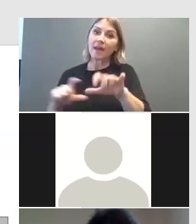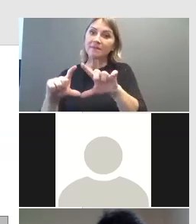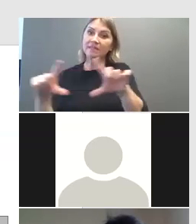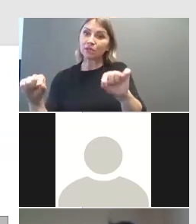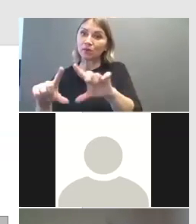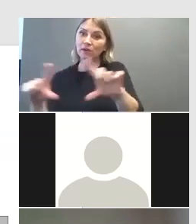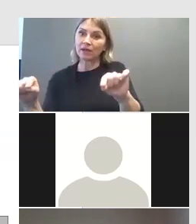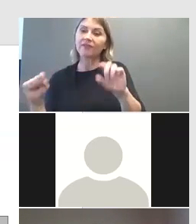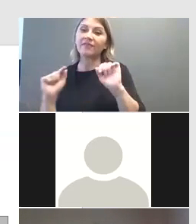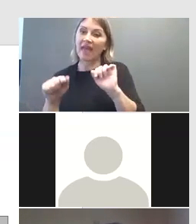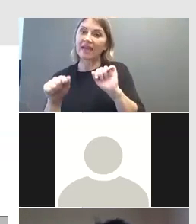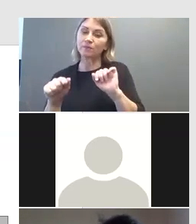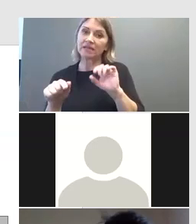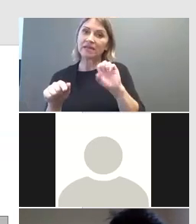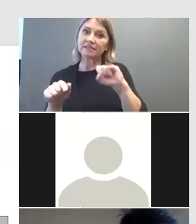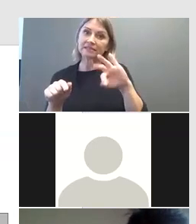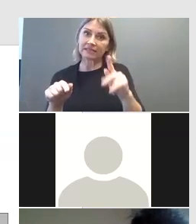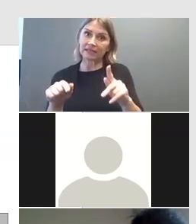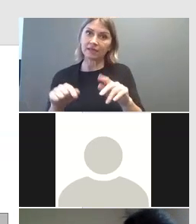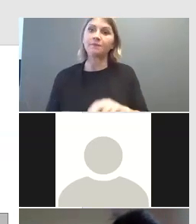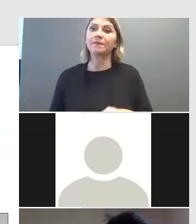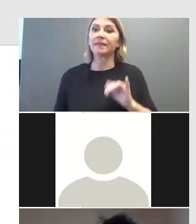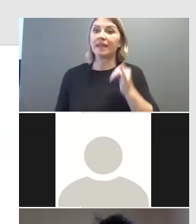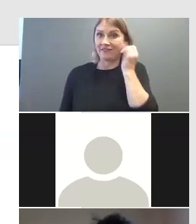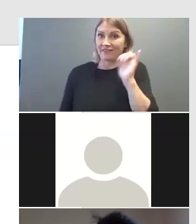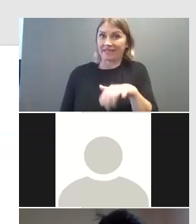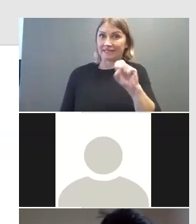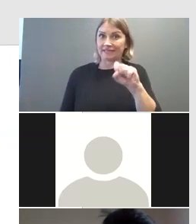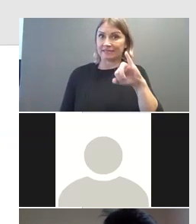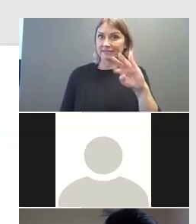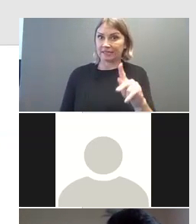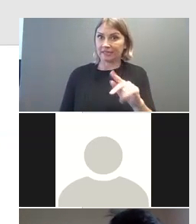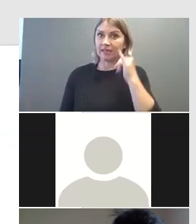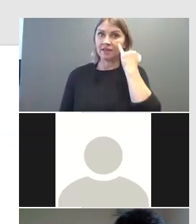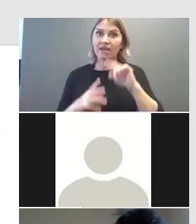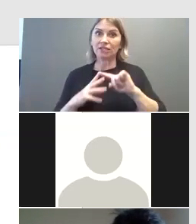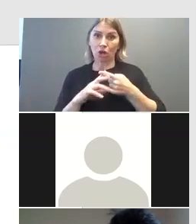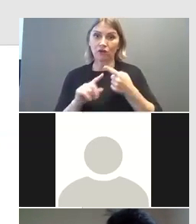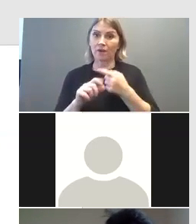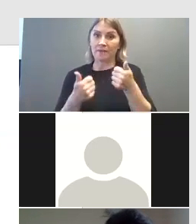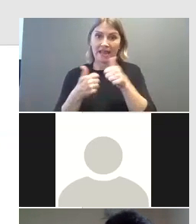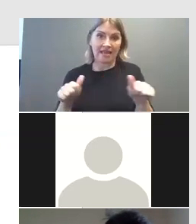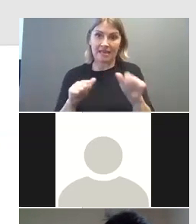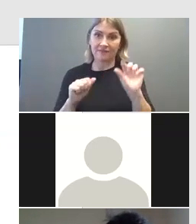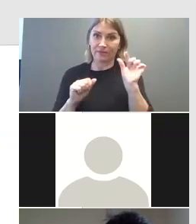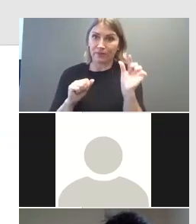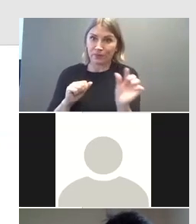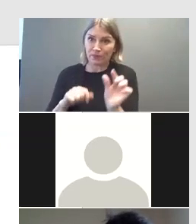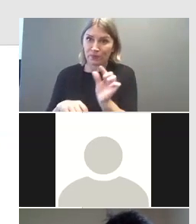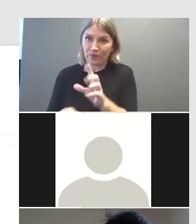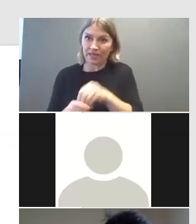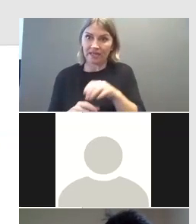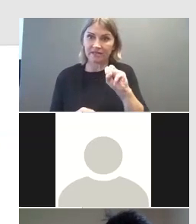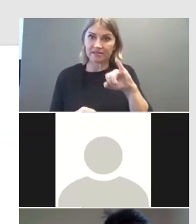would be a sink. Now, if this is a sink, if I start from any of these nodes in this sink, in